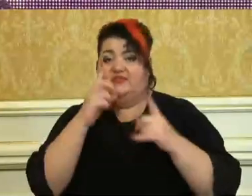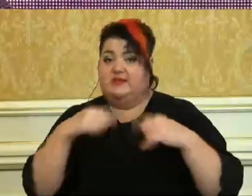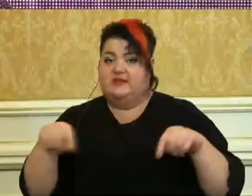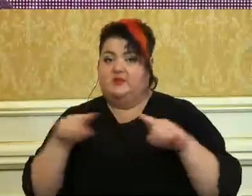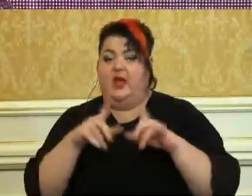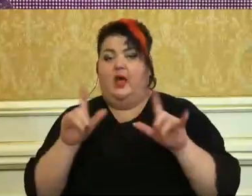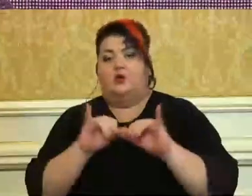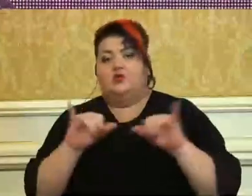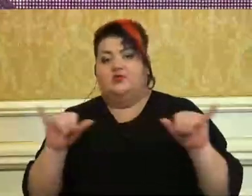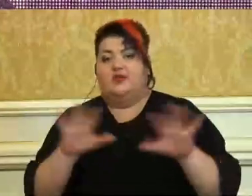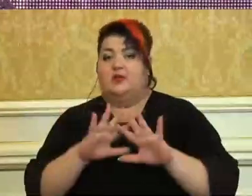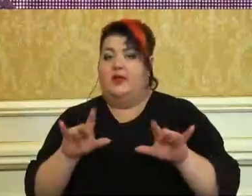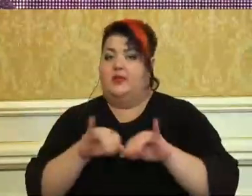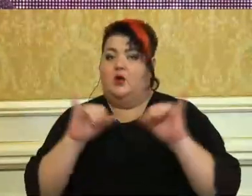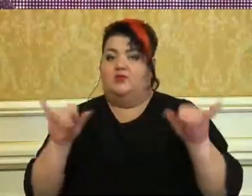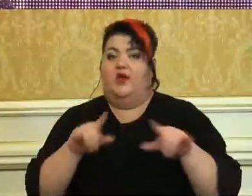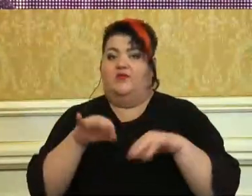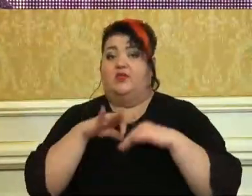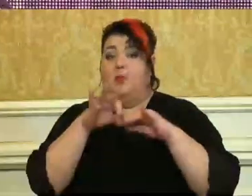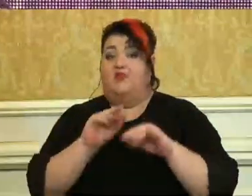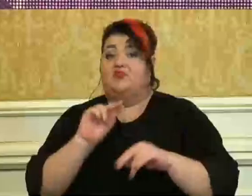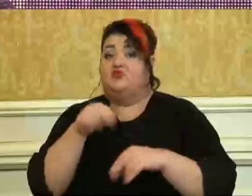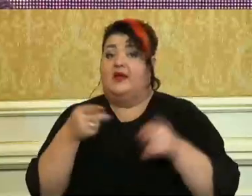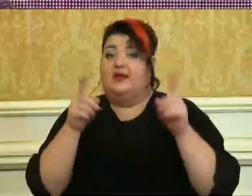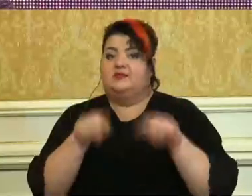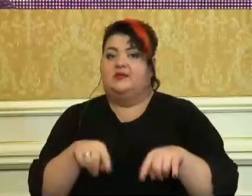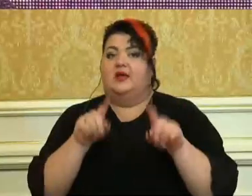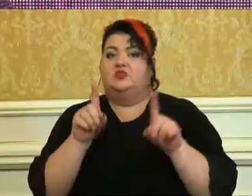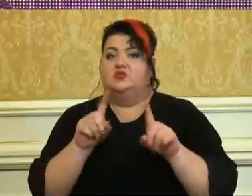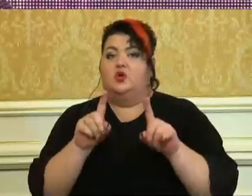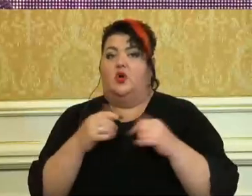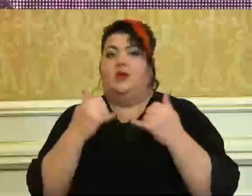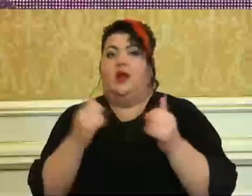but the majority problem is